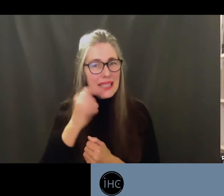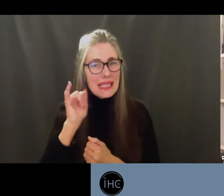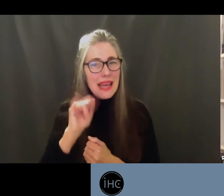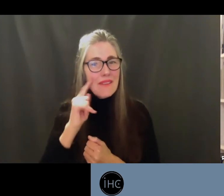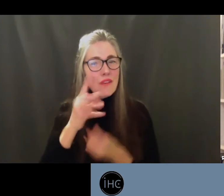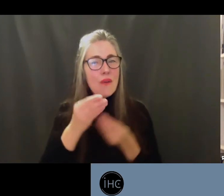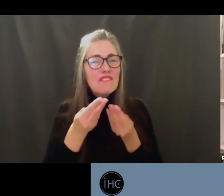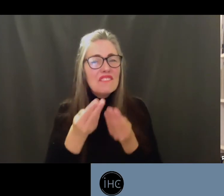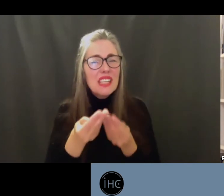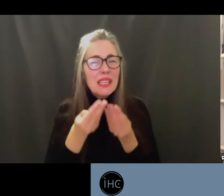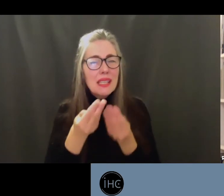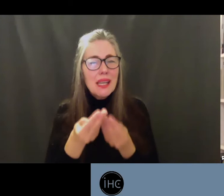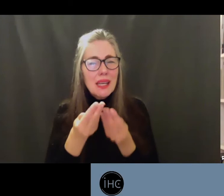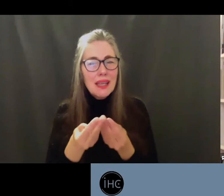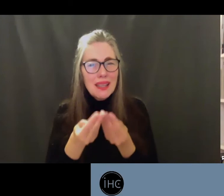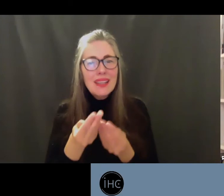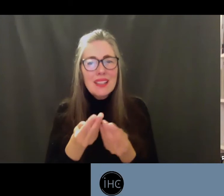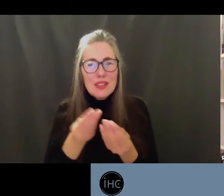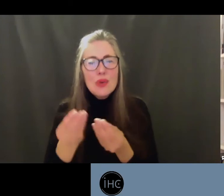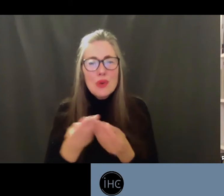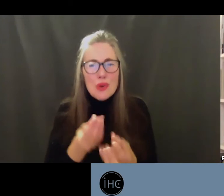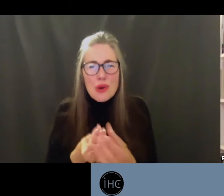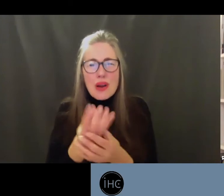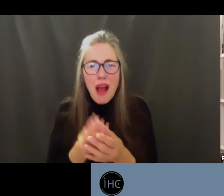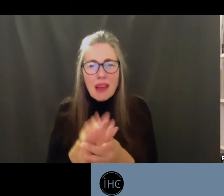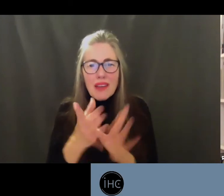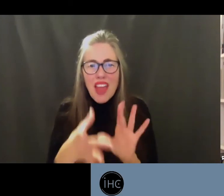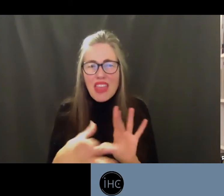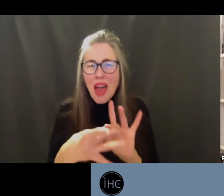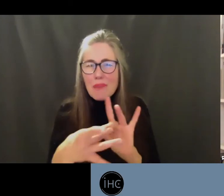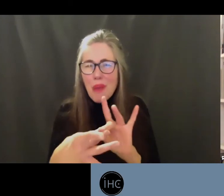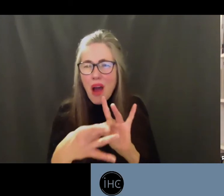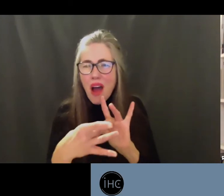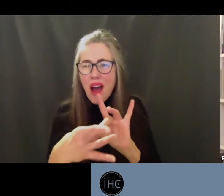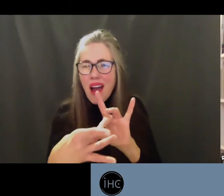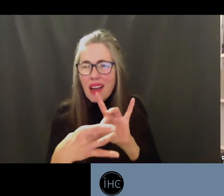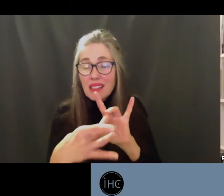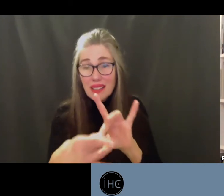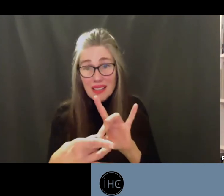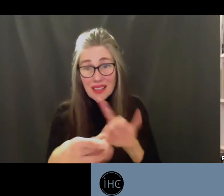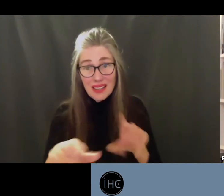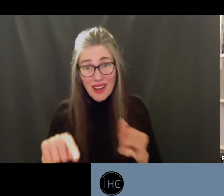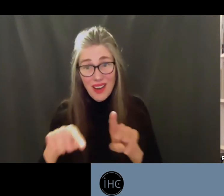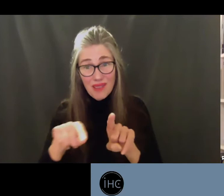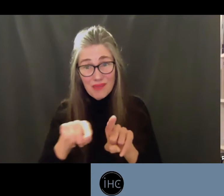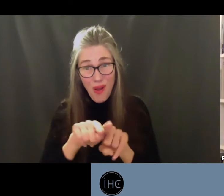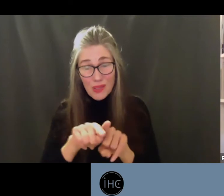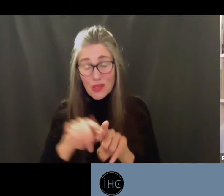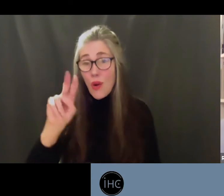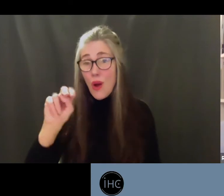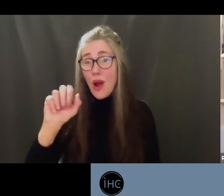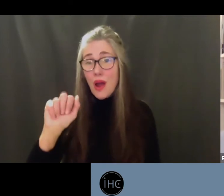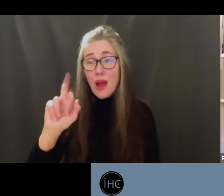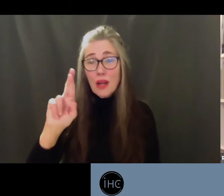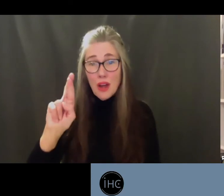it. If he doesn't nourish it in this way, and it's also his narcissism. I don't use the word narcissist in the book.